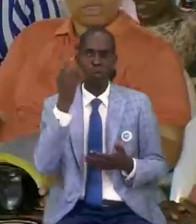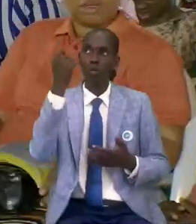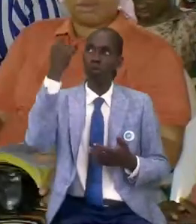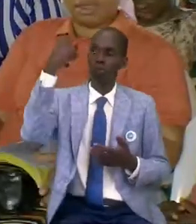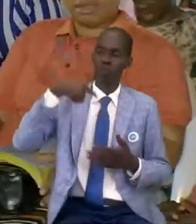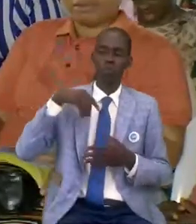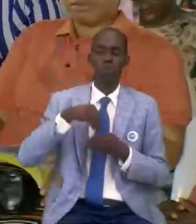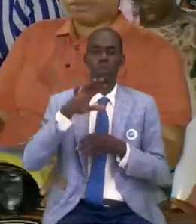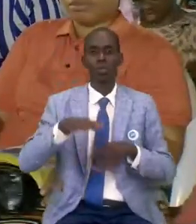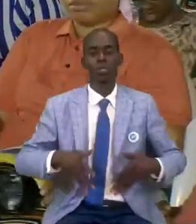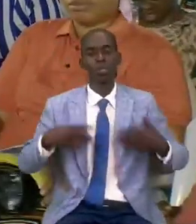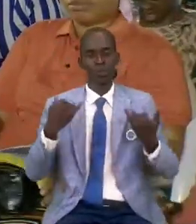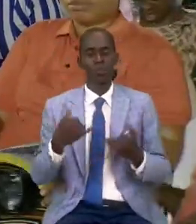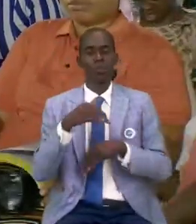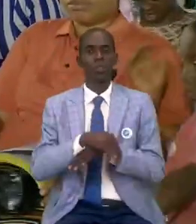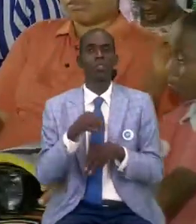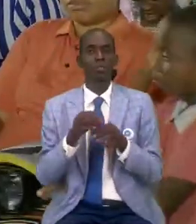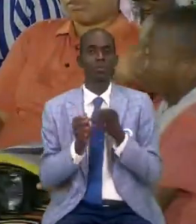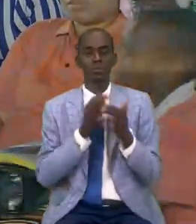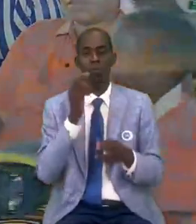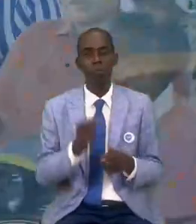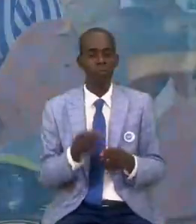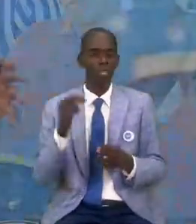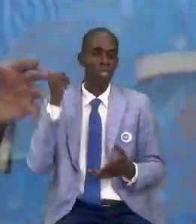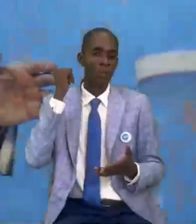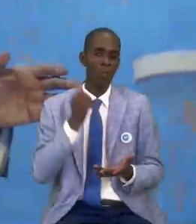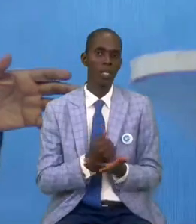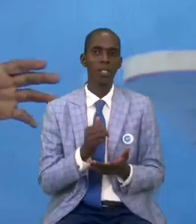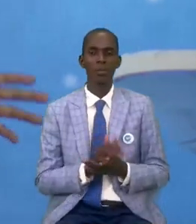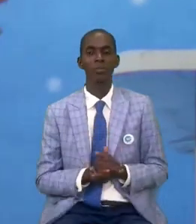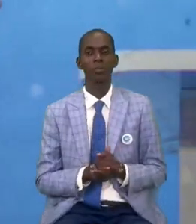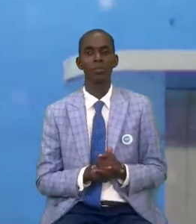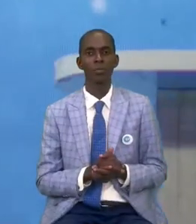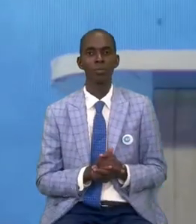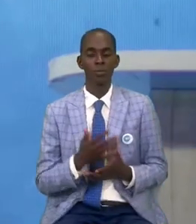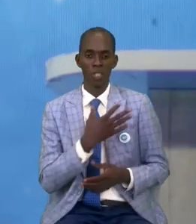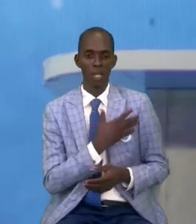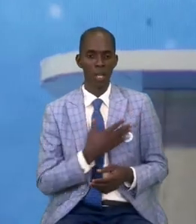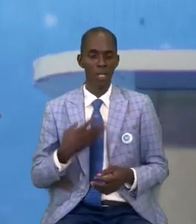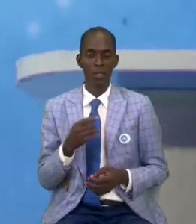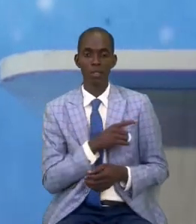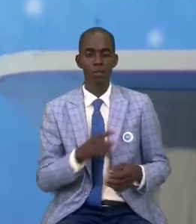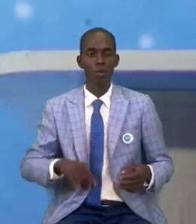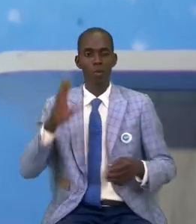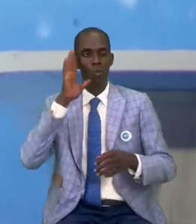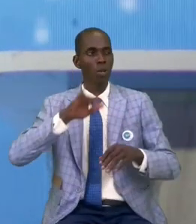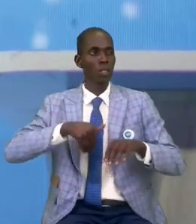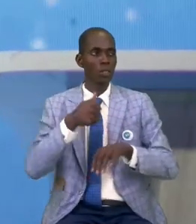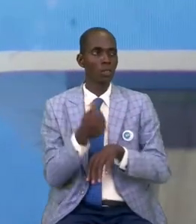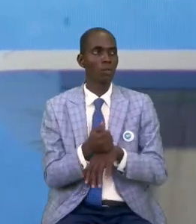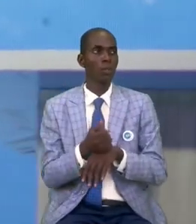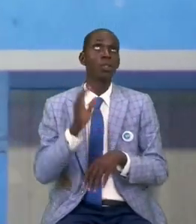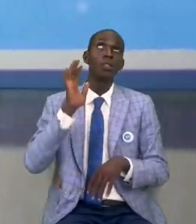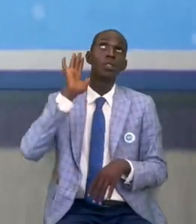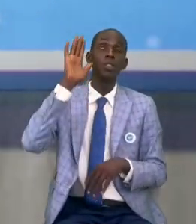Amen. And the Lord will confirm his great and goodness, his great and good